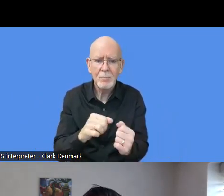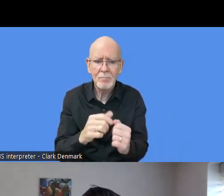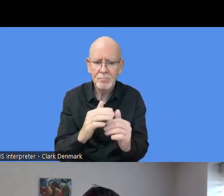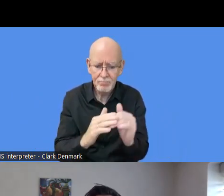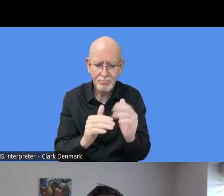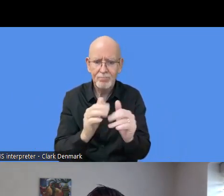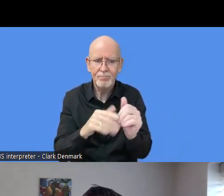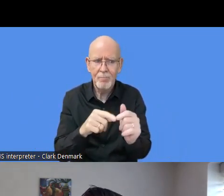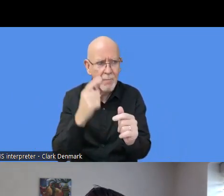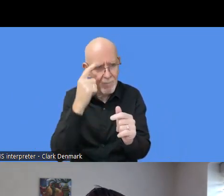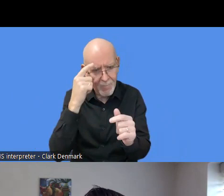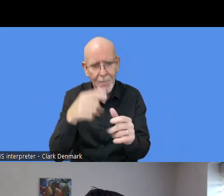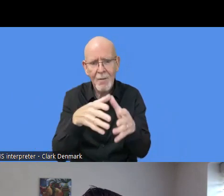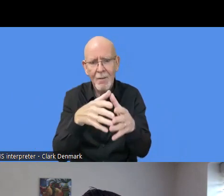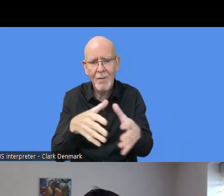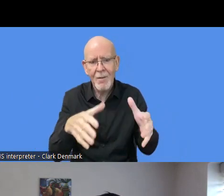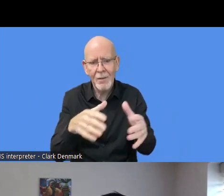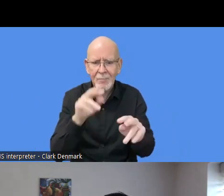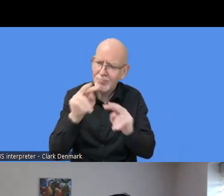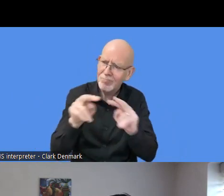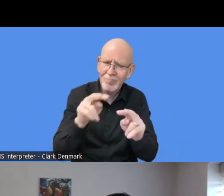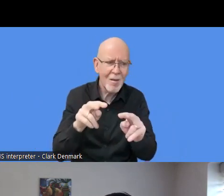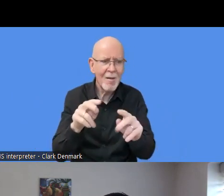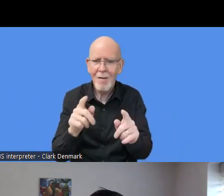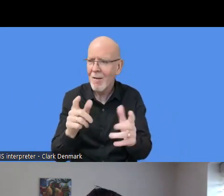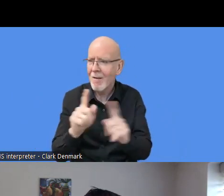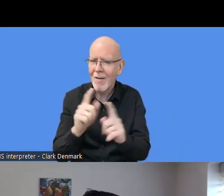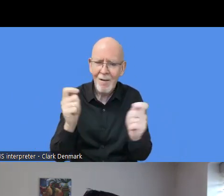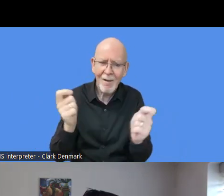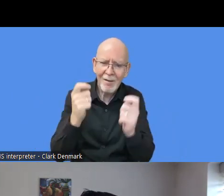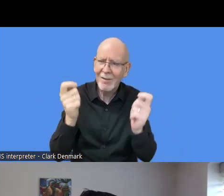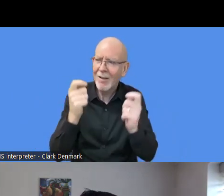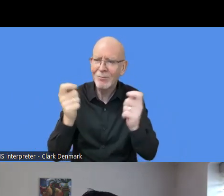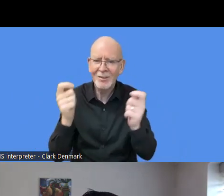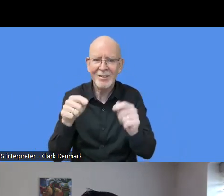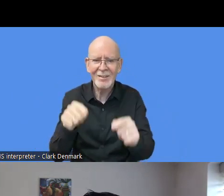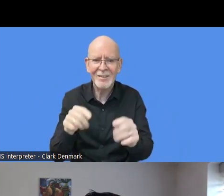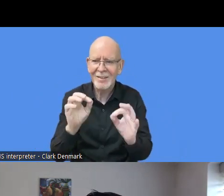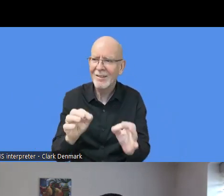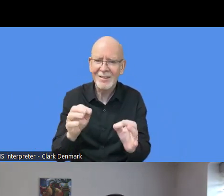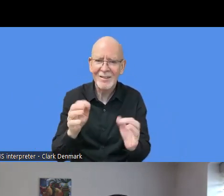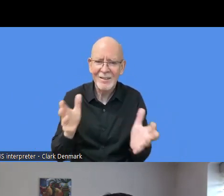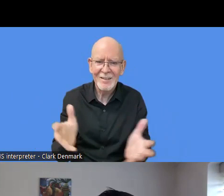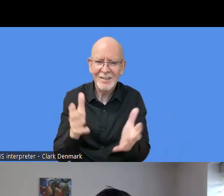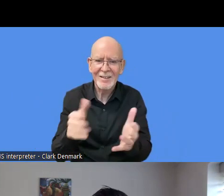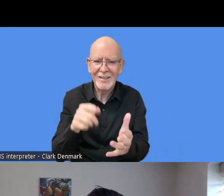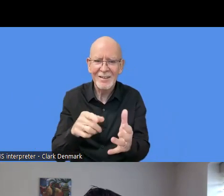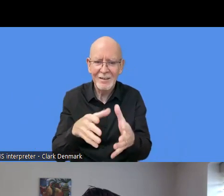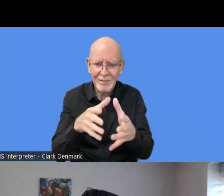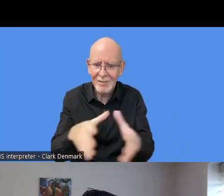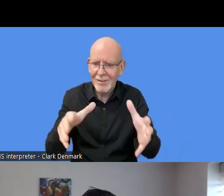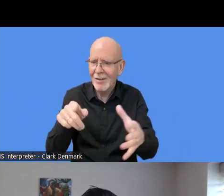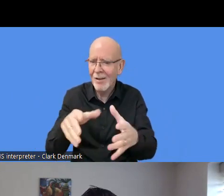looking at what we're going to do in the next year. So it really is a sort of multifaceted conference, and